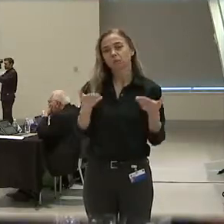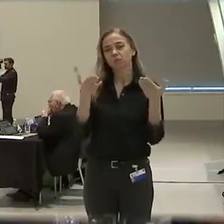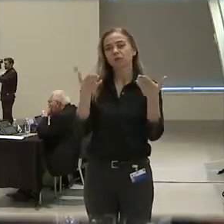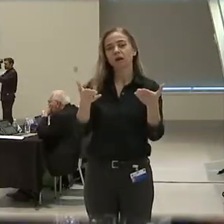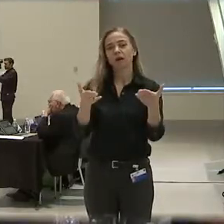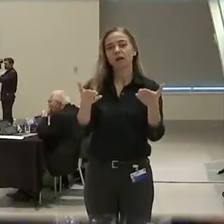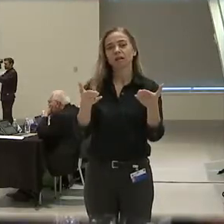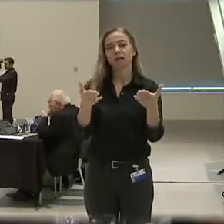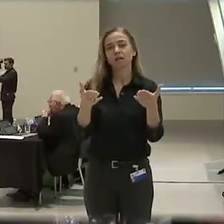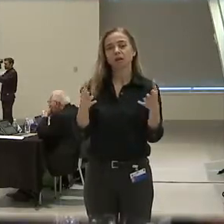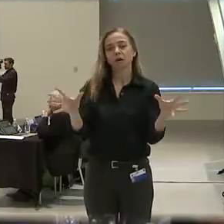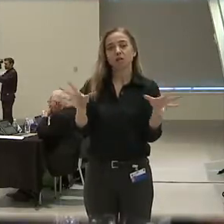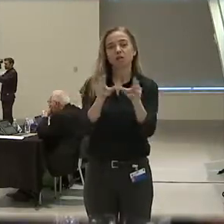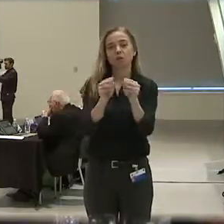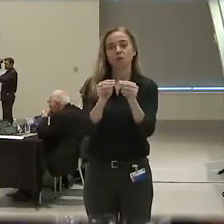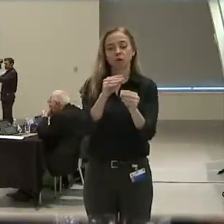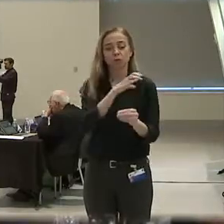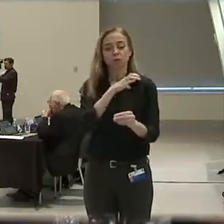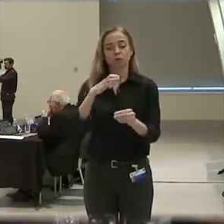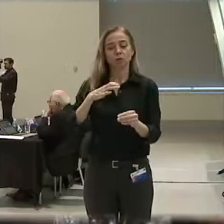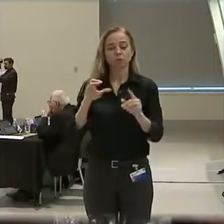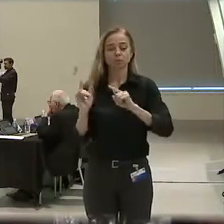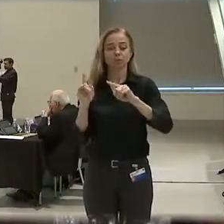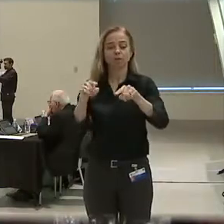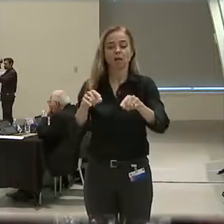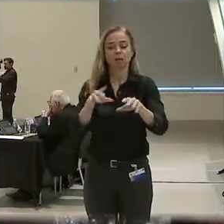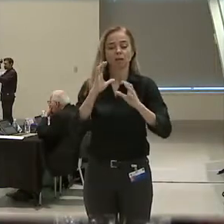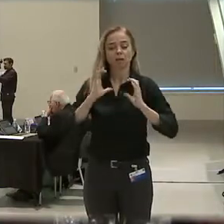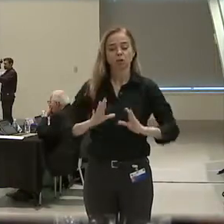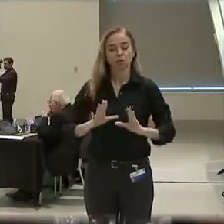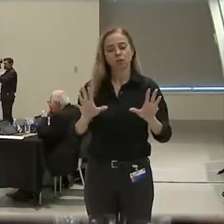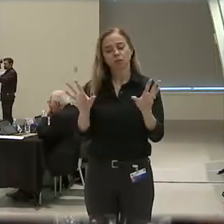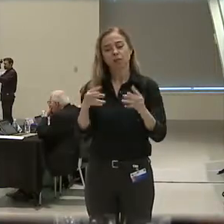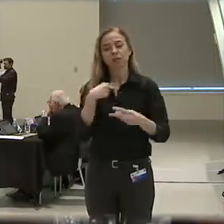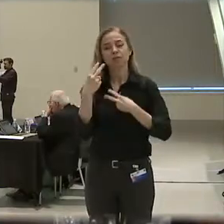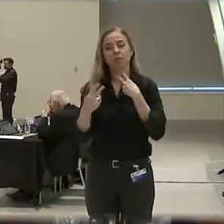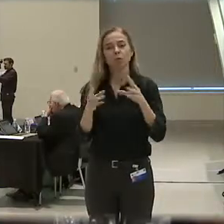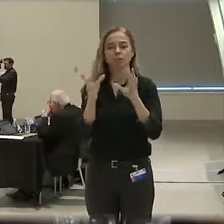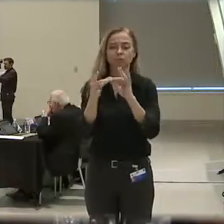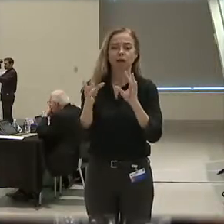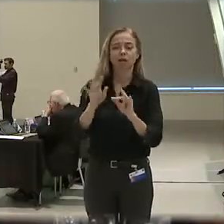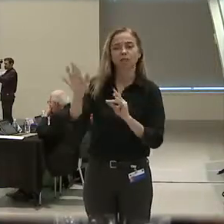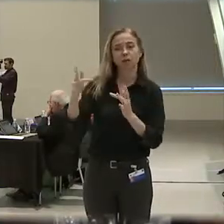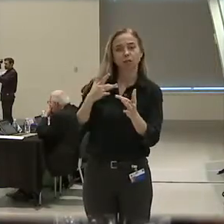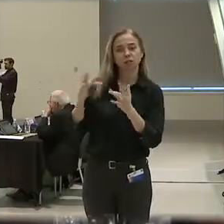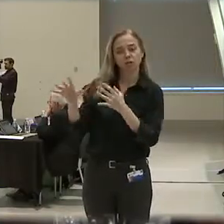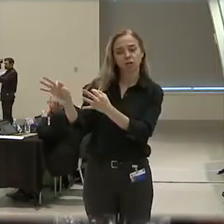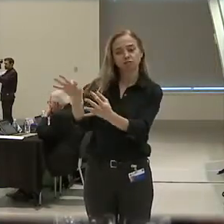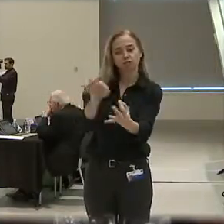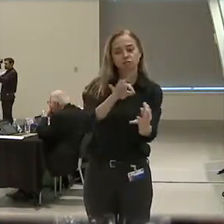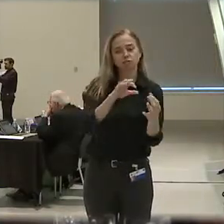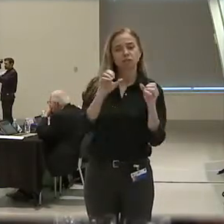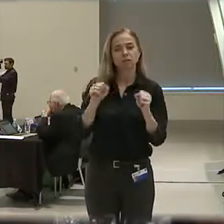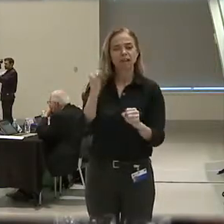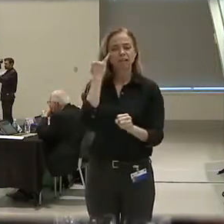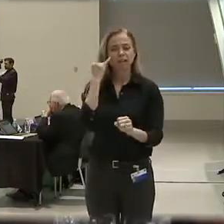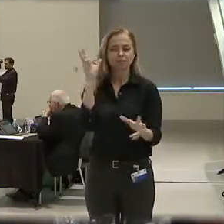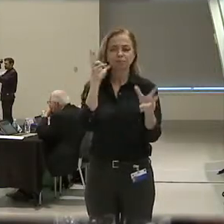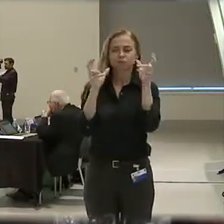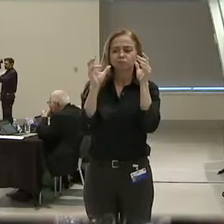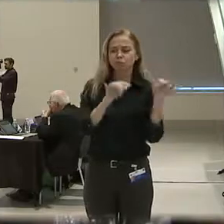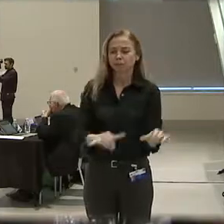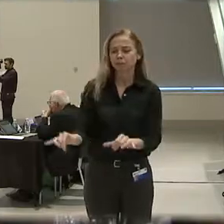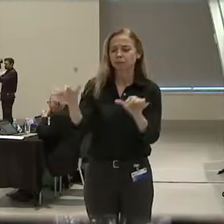a forum for community members to voice their concerns. And then if they're hearing, similar concerns from a lot of people, that I think can